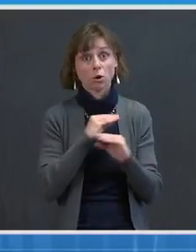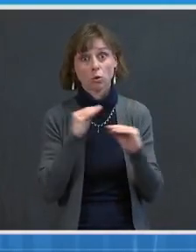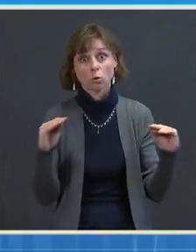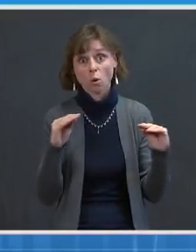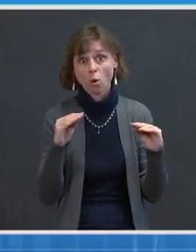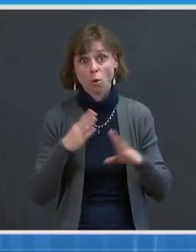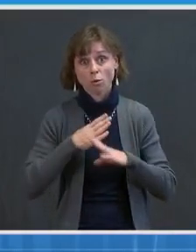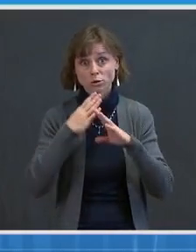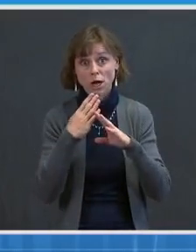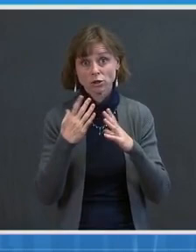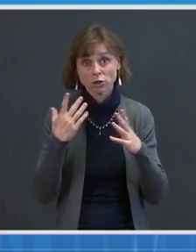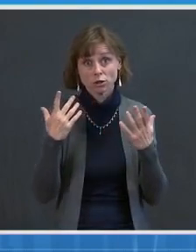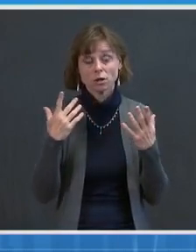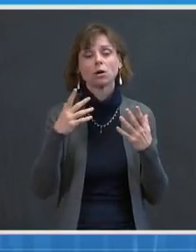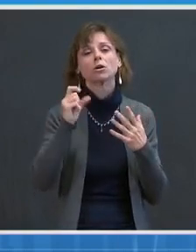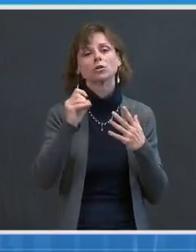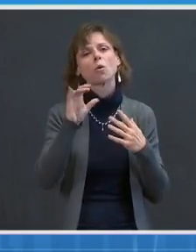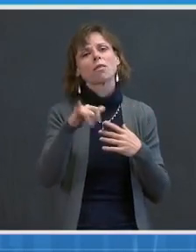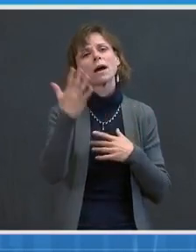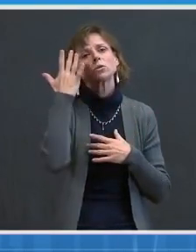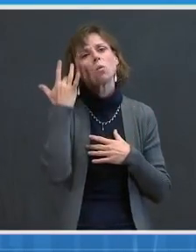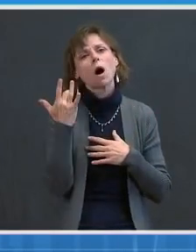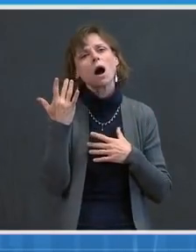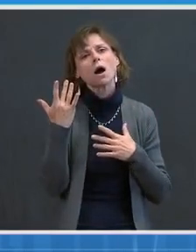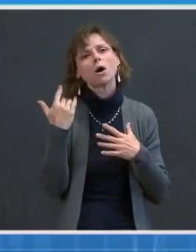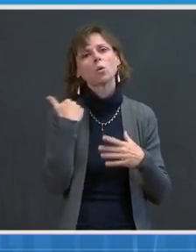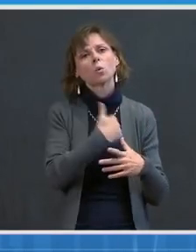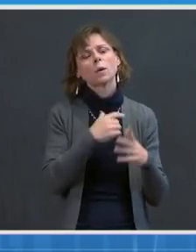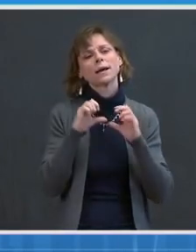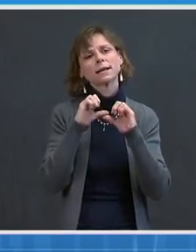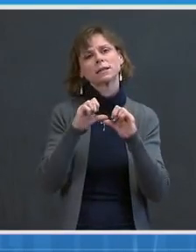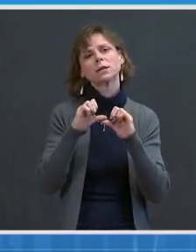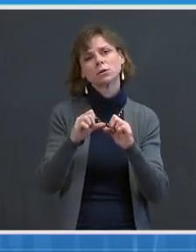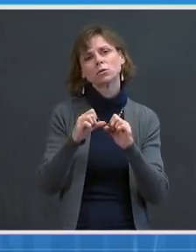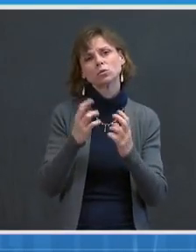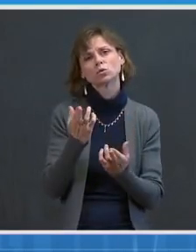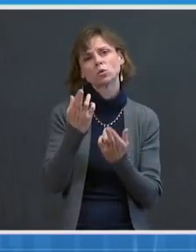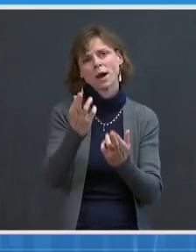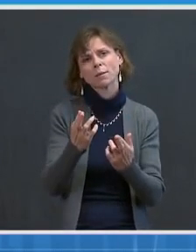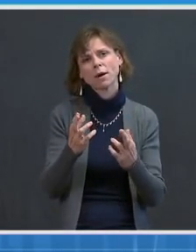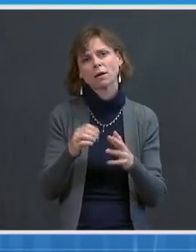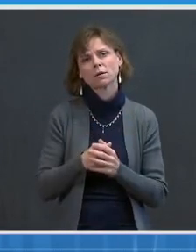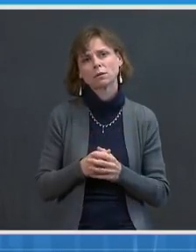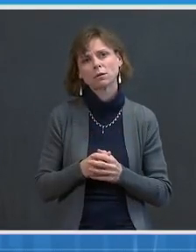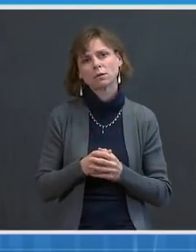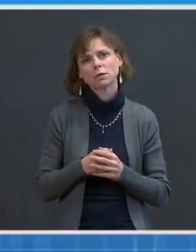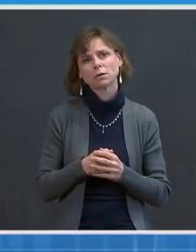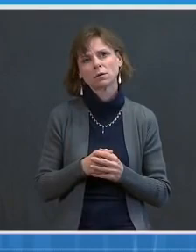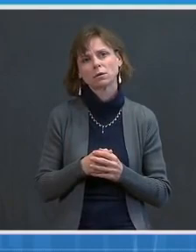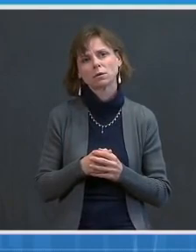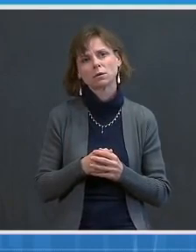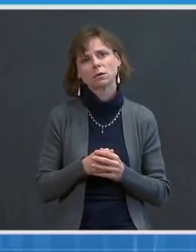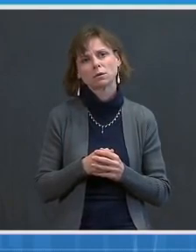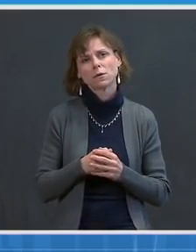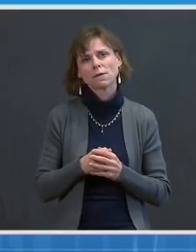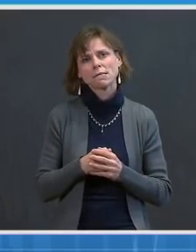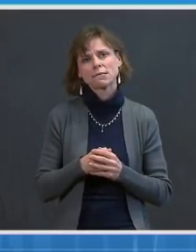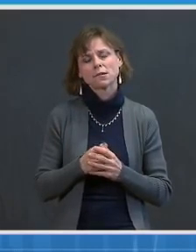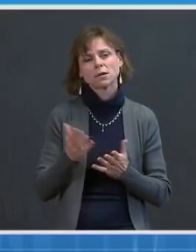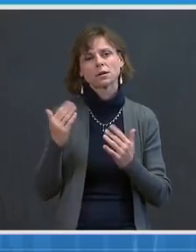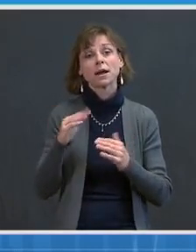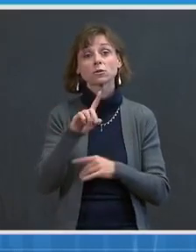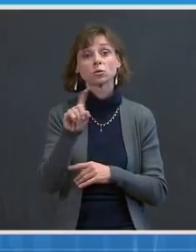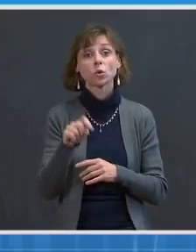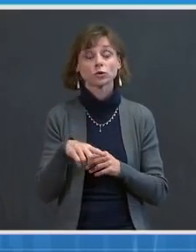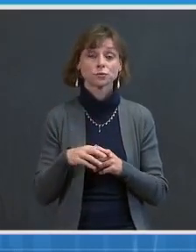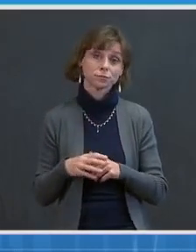low. So that's the reason why we continue to maintain that recommendation. Thank you. Next question, please. Next,